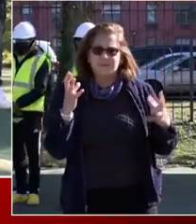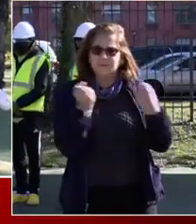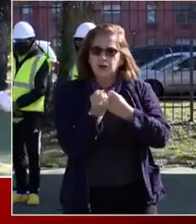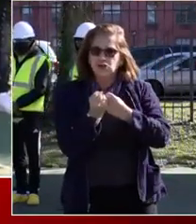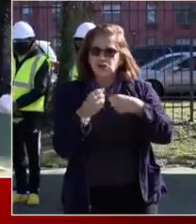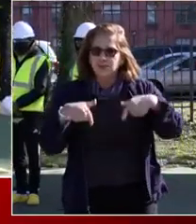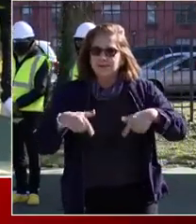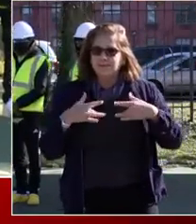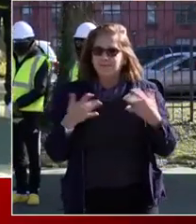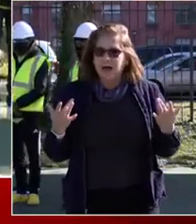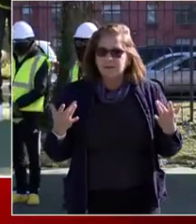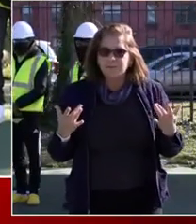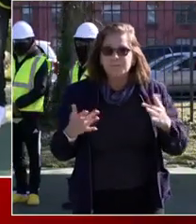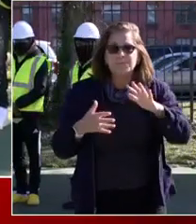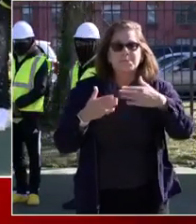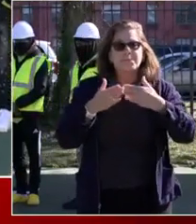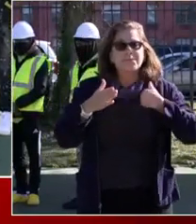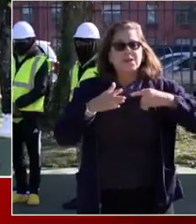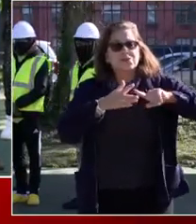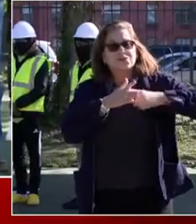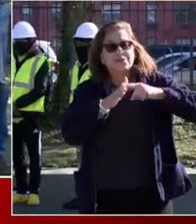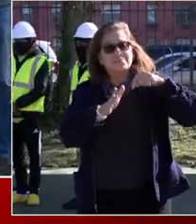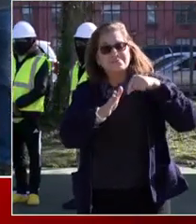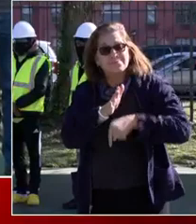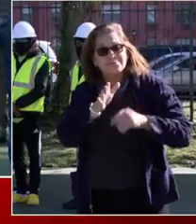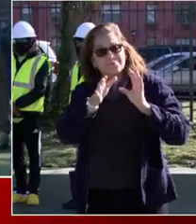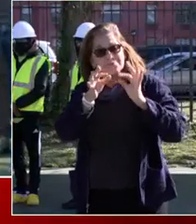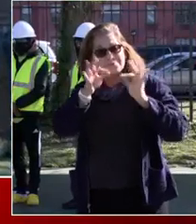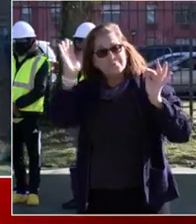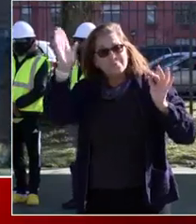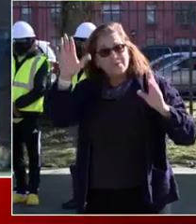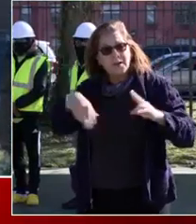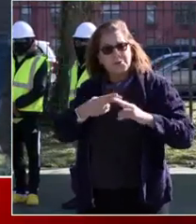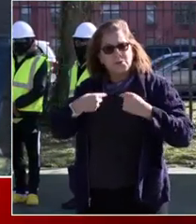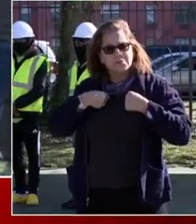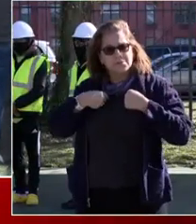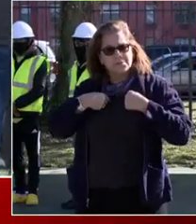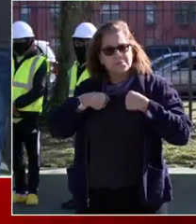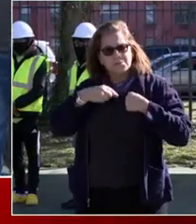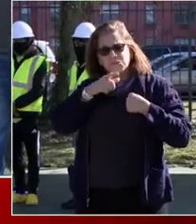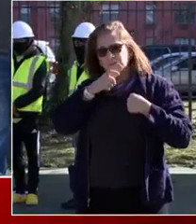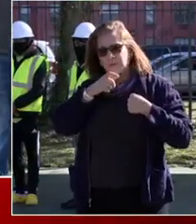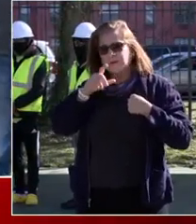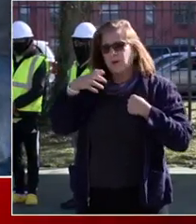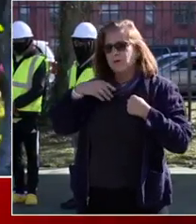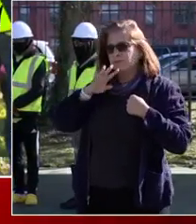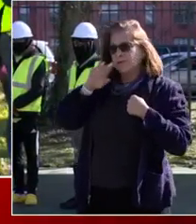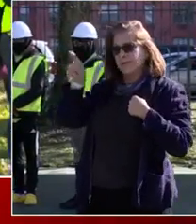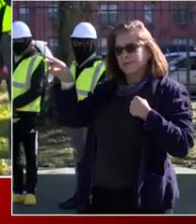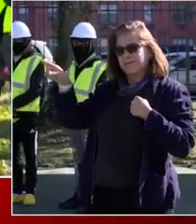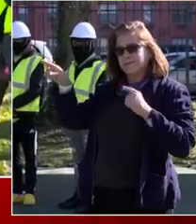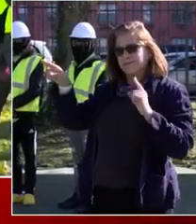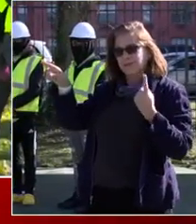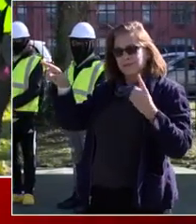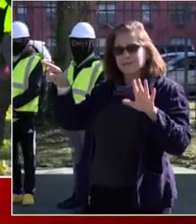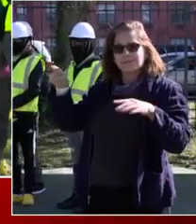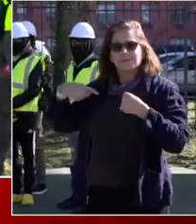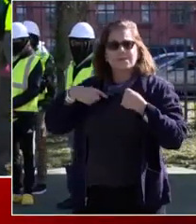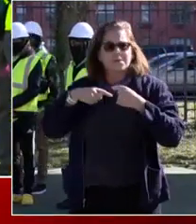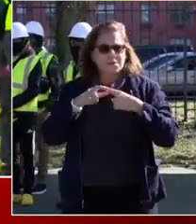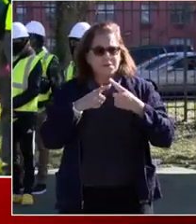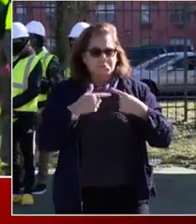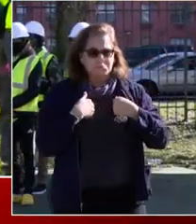Before to present myself, I would like to start with this presentation with two questions. Please keep in mind